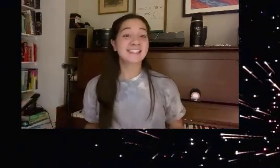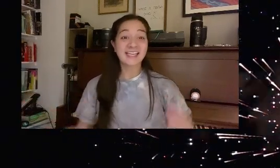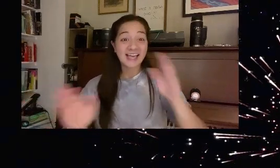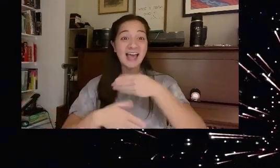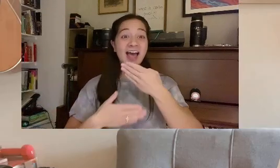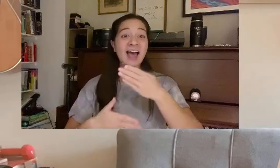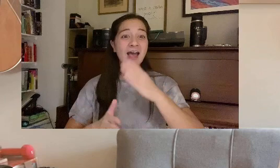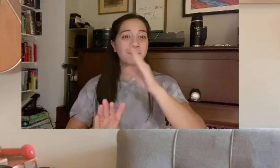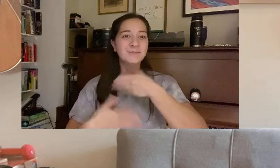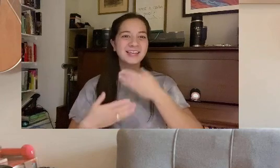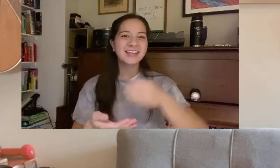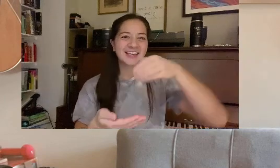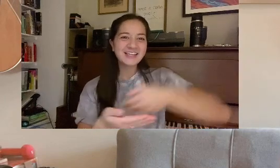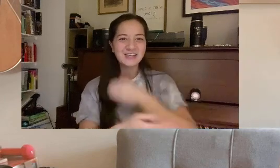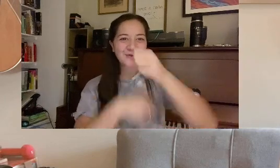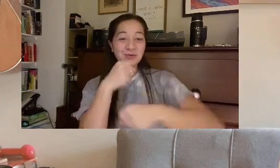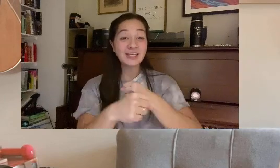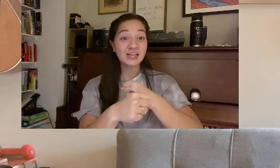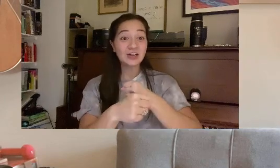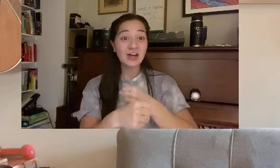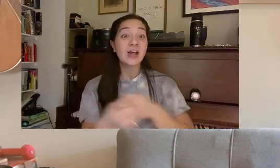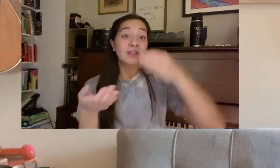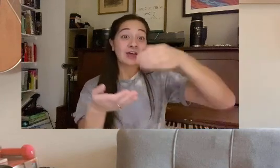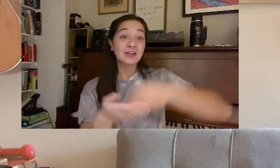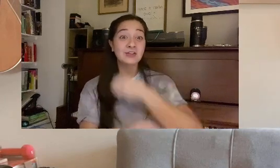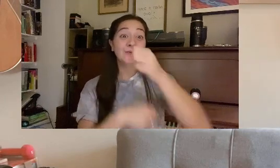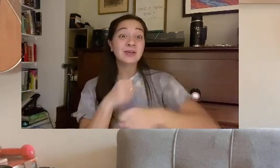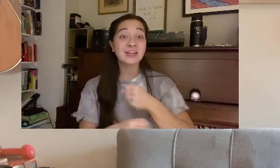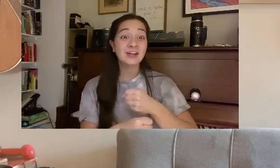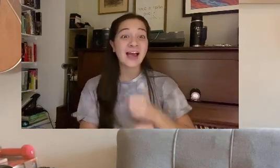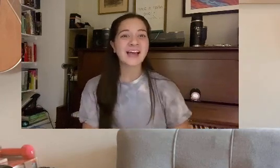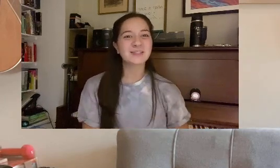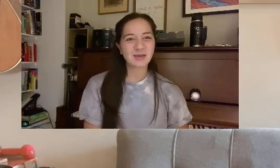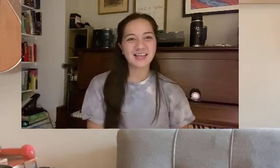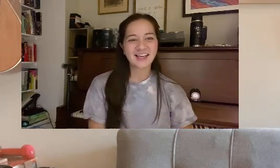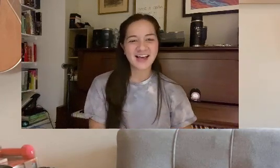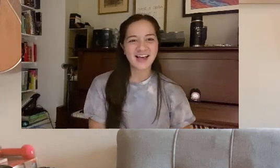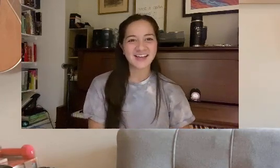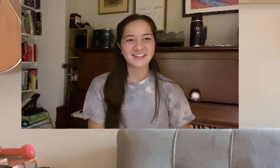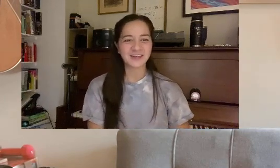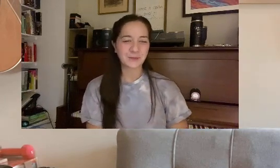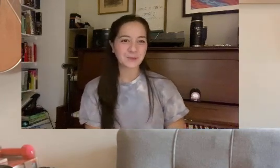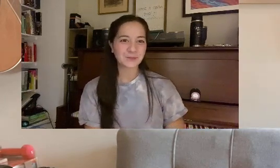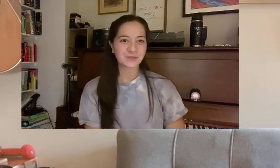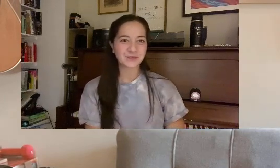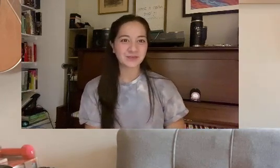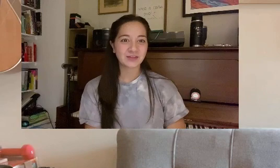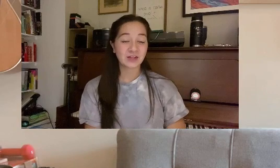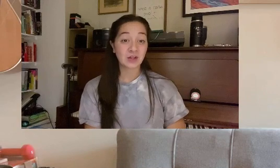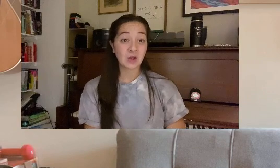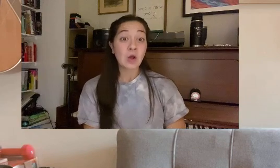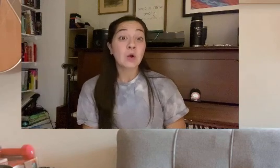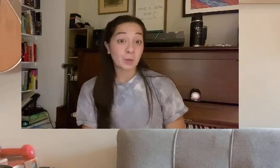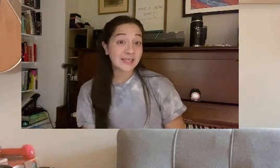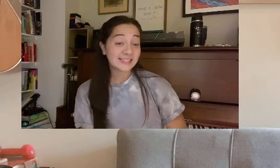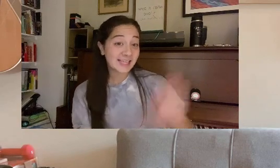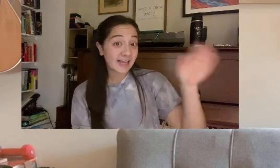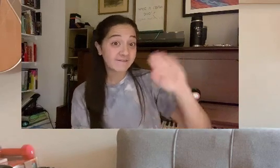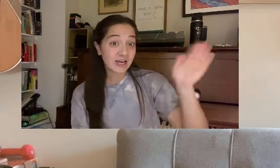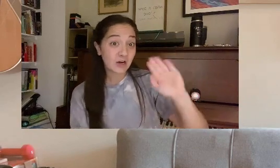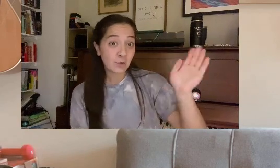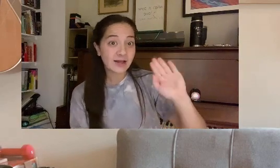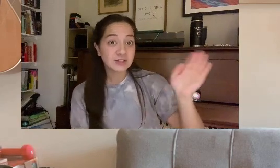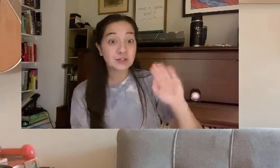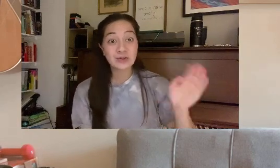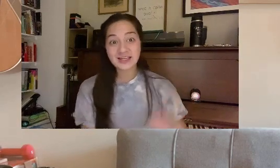everyone. Sing happy new year. The new year has begun. We